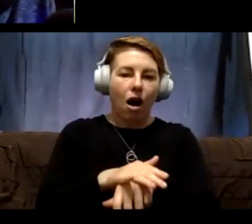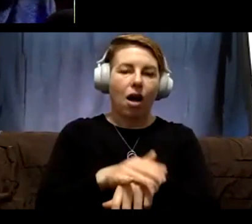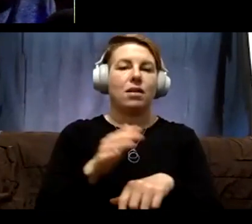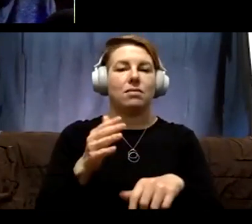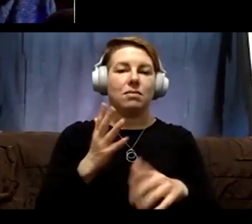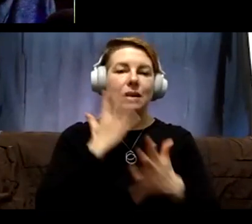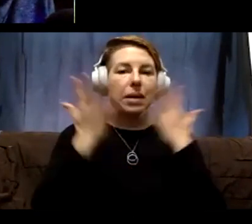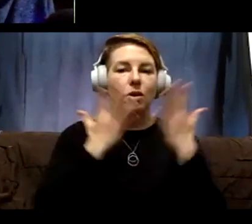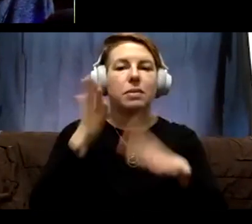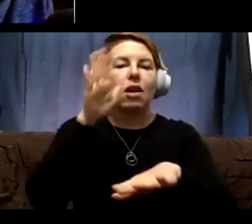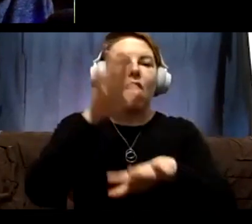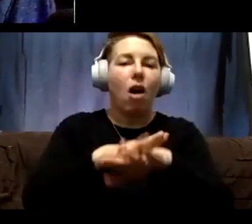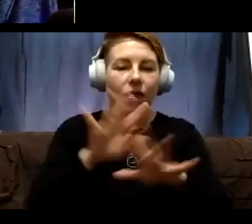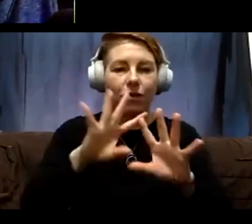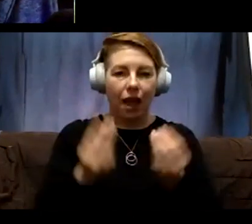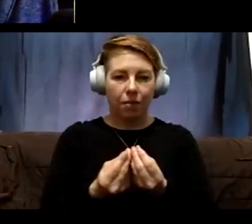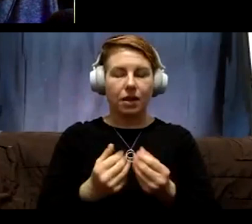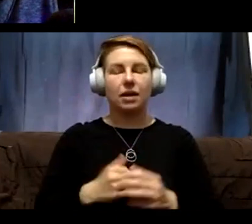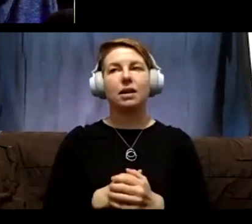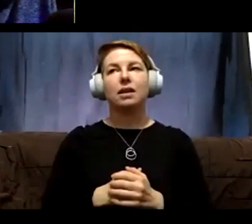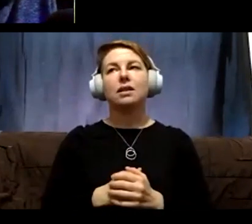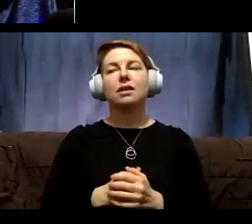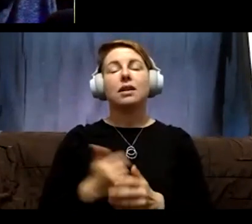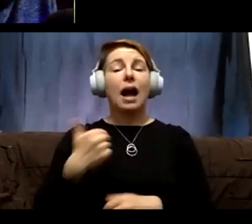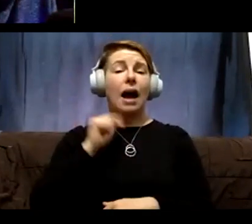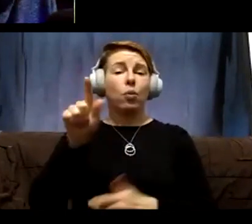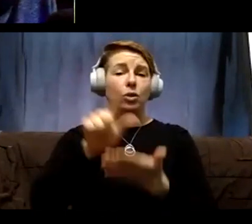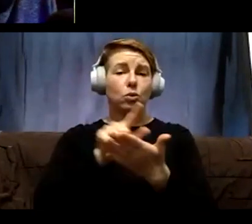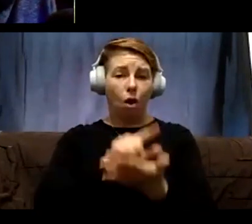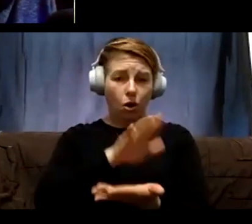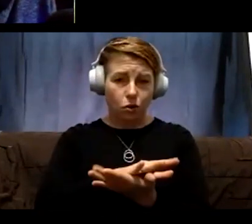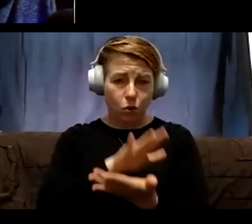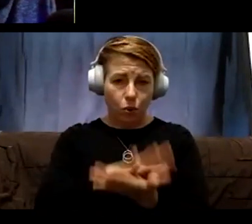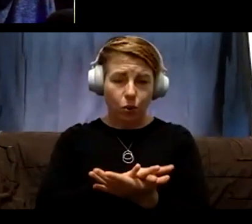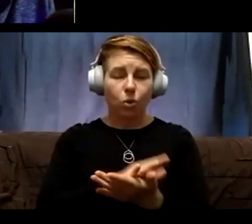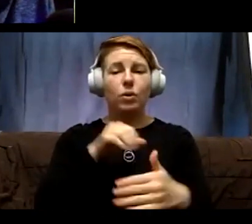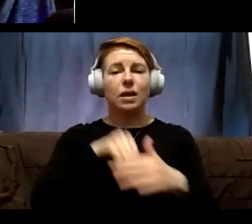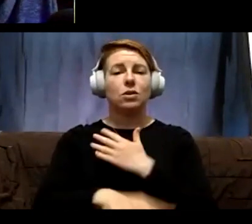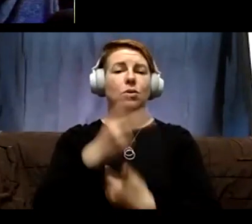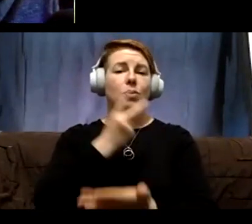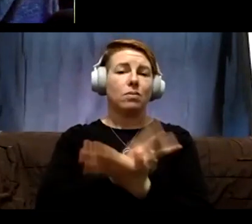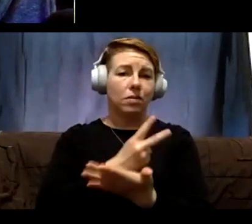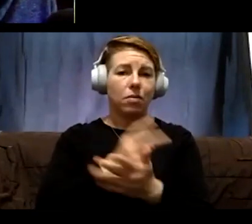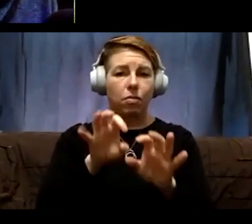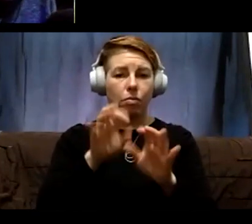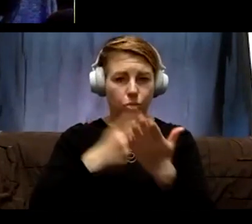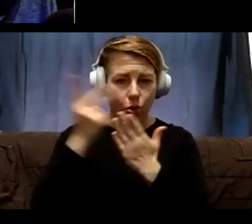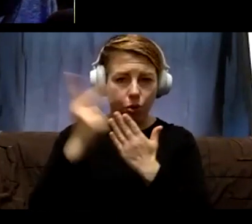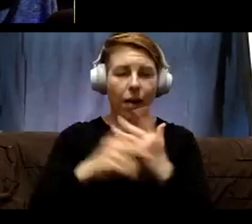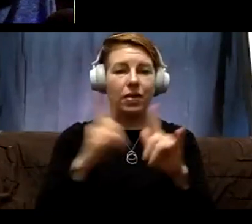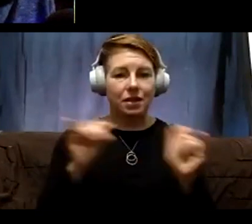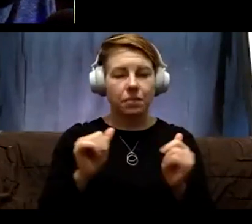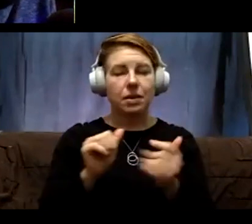I went to law school, but actually, got into law school and the MFA program at the same time. And then law school let me